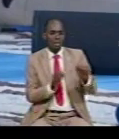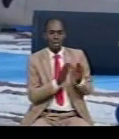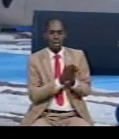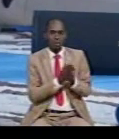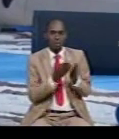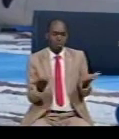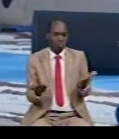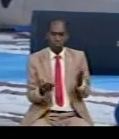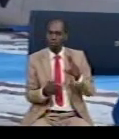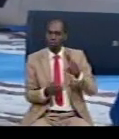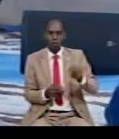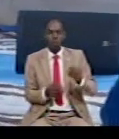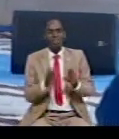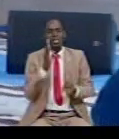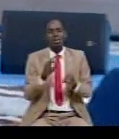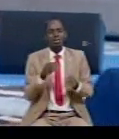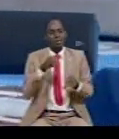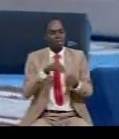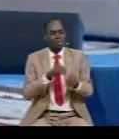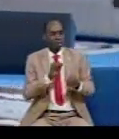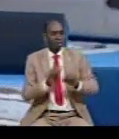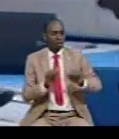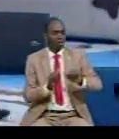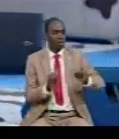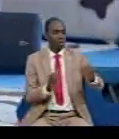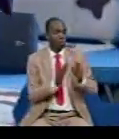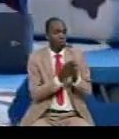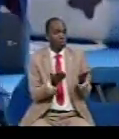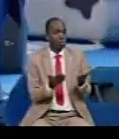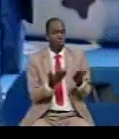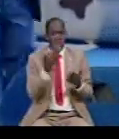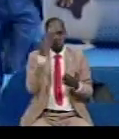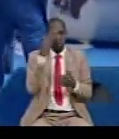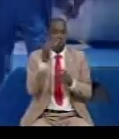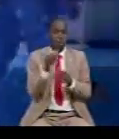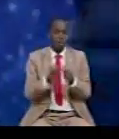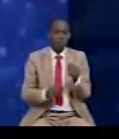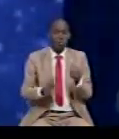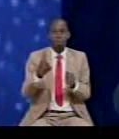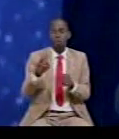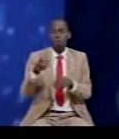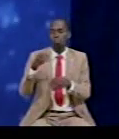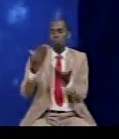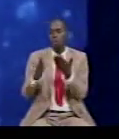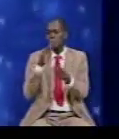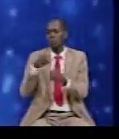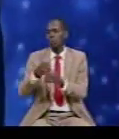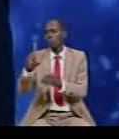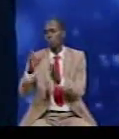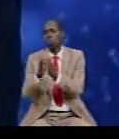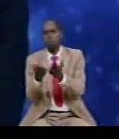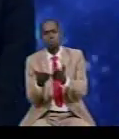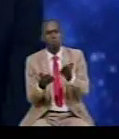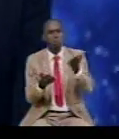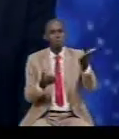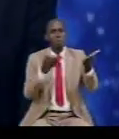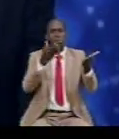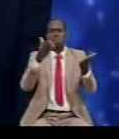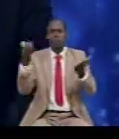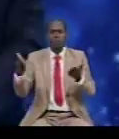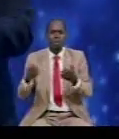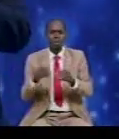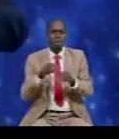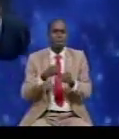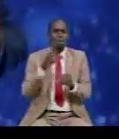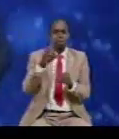in a book, that means everybody. That book or that book or that book, everyone that is written in one register